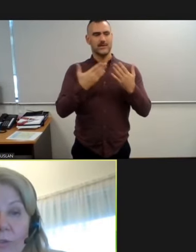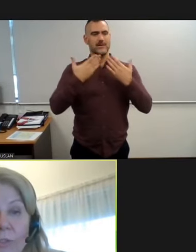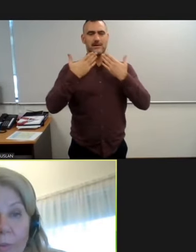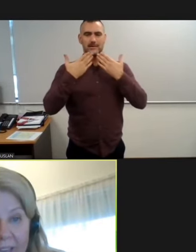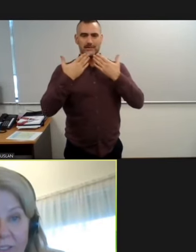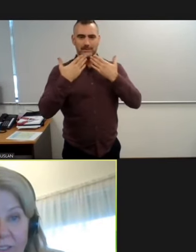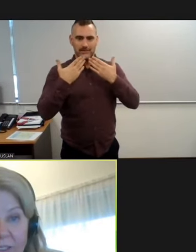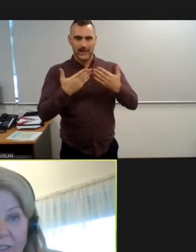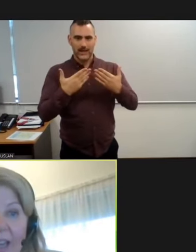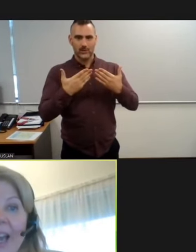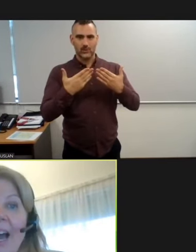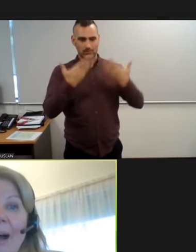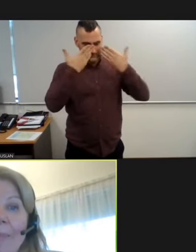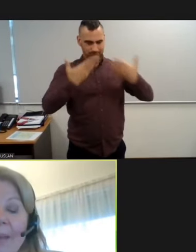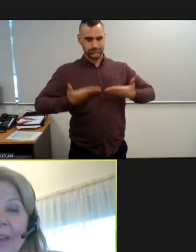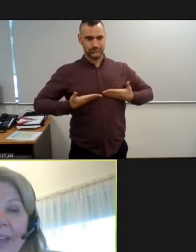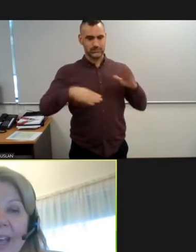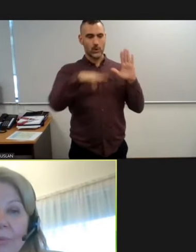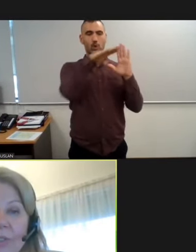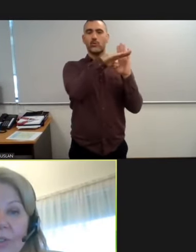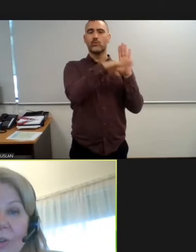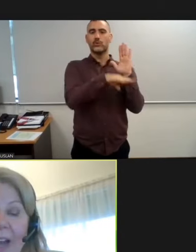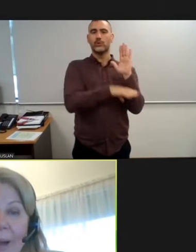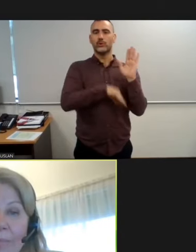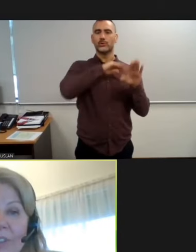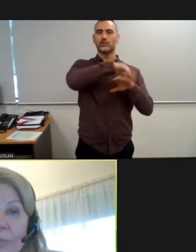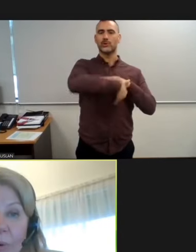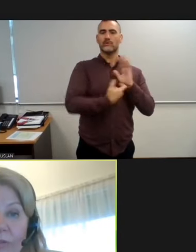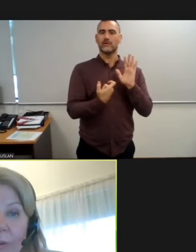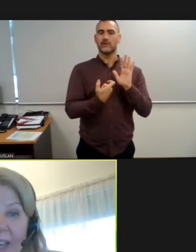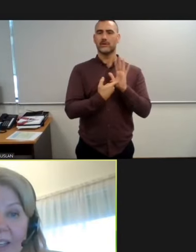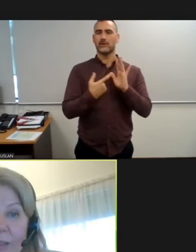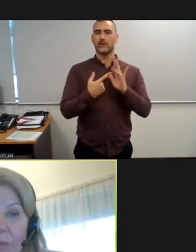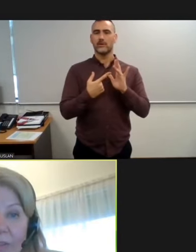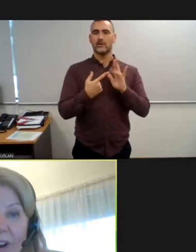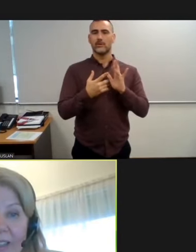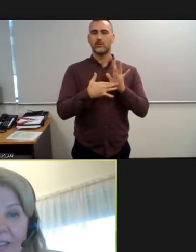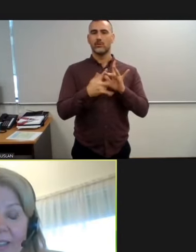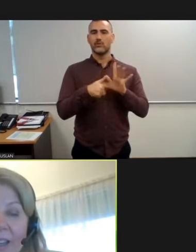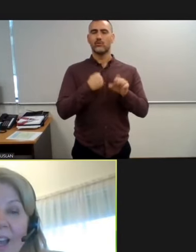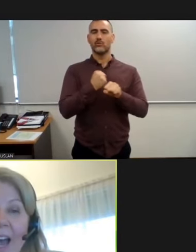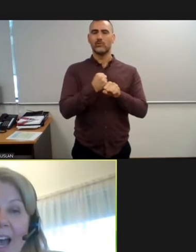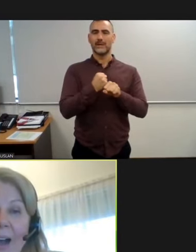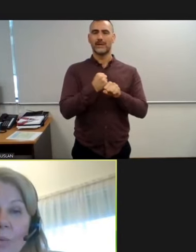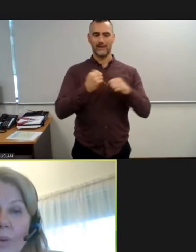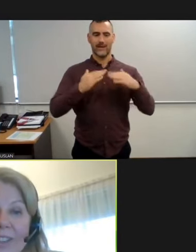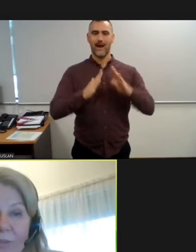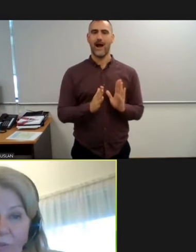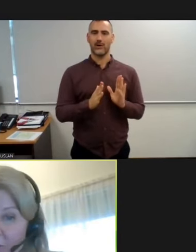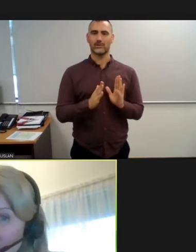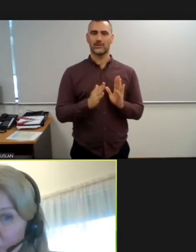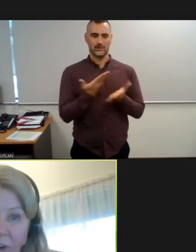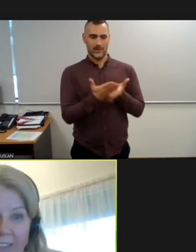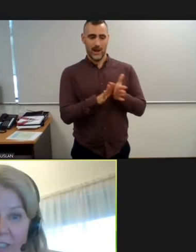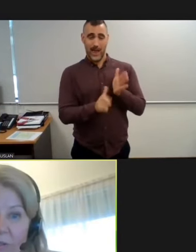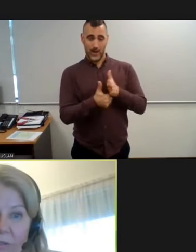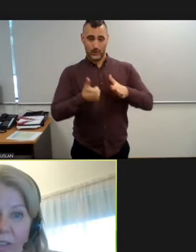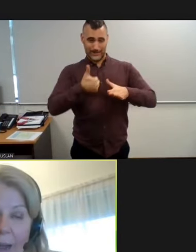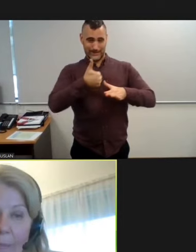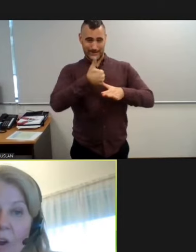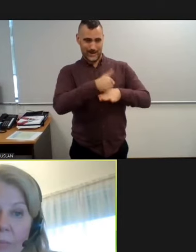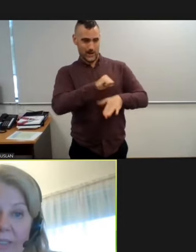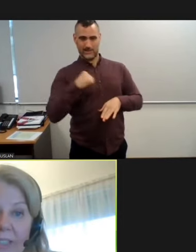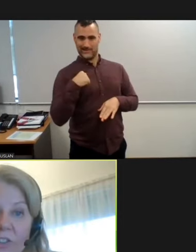practice for rooming houses and being able to support rooming house providers with really